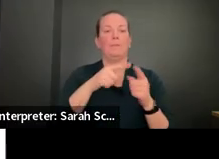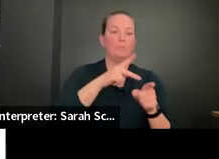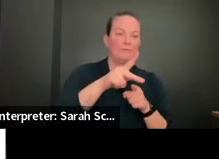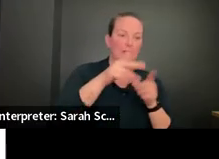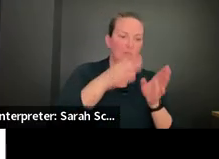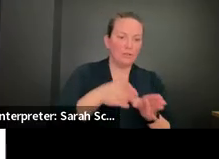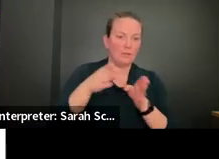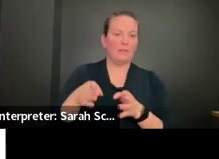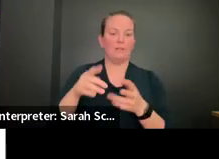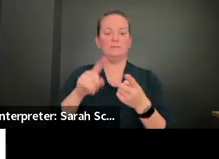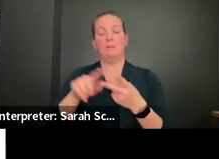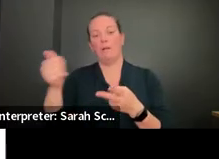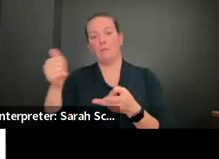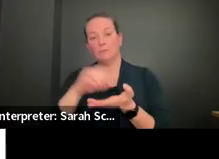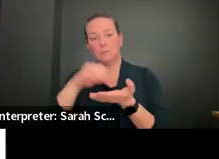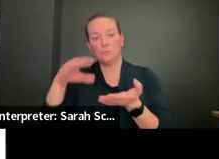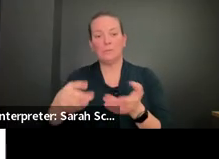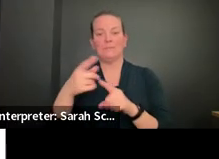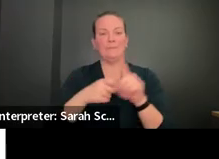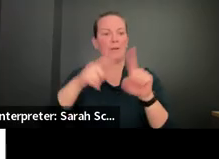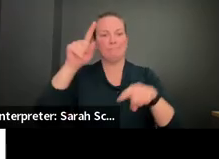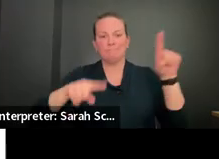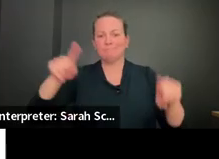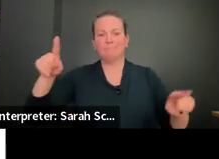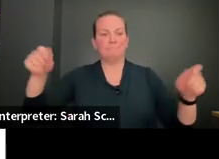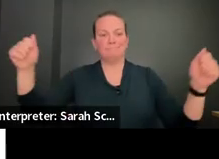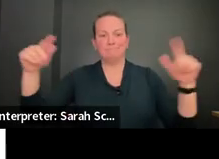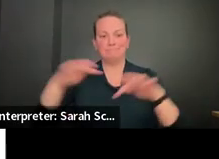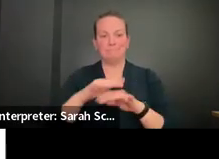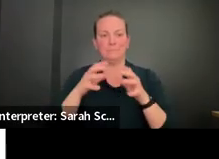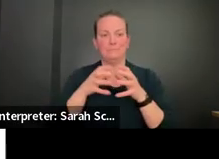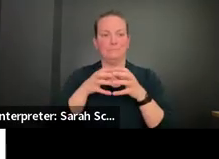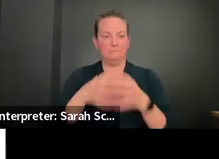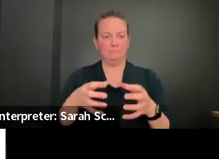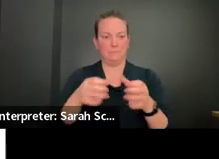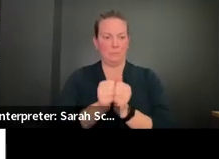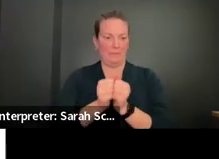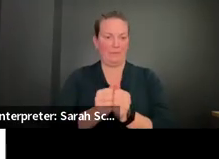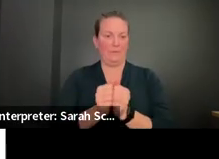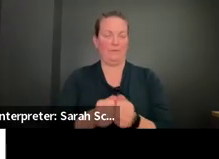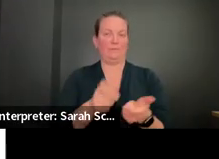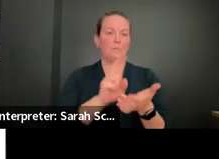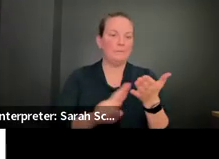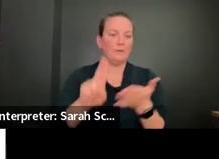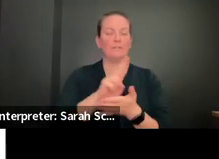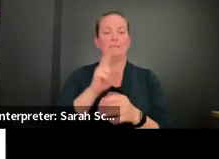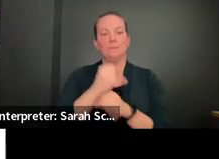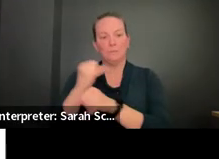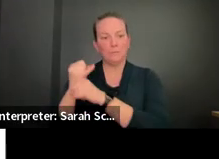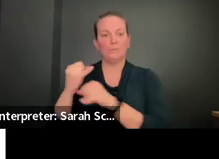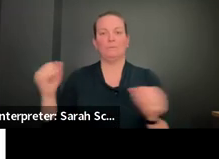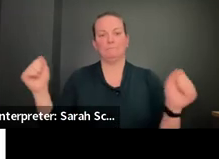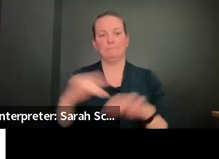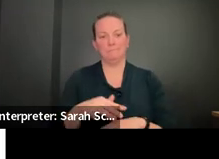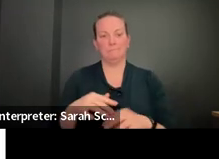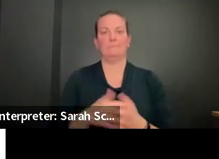a different variety of different institutions and universities, and